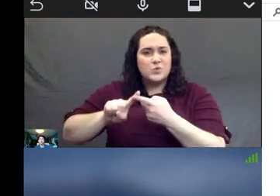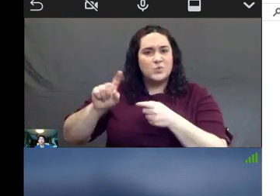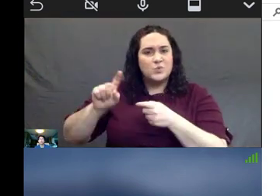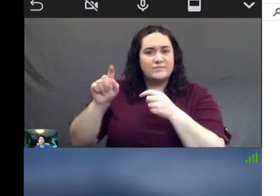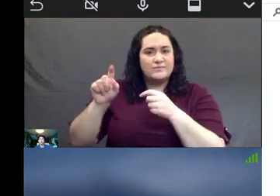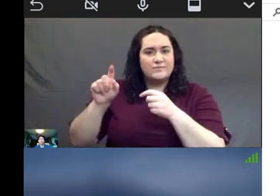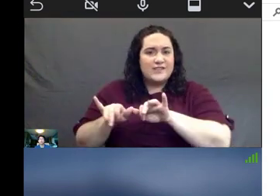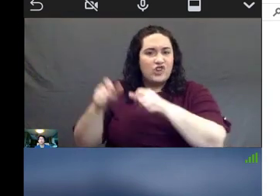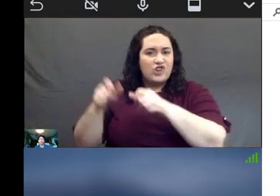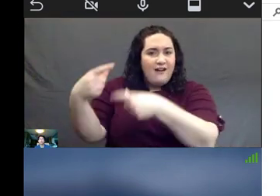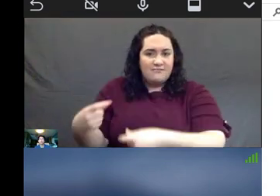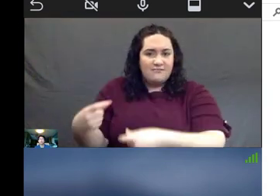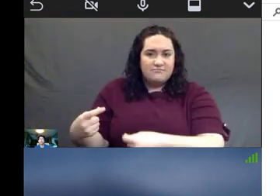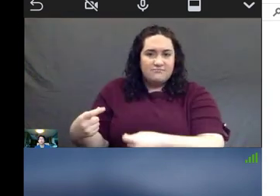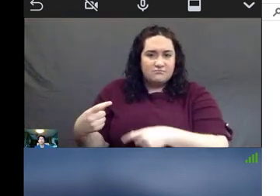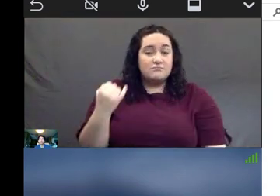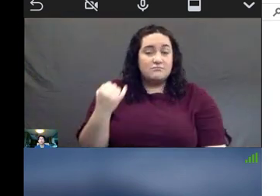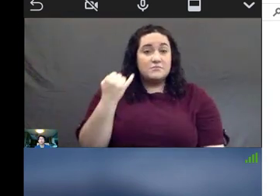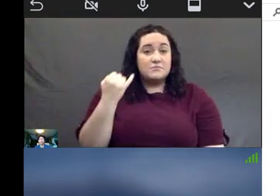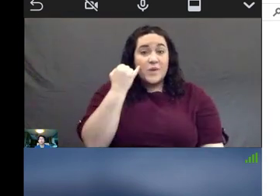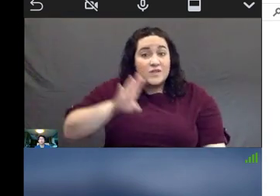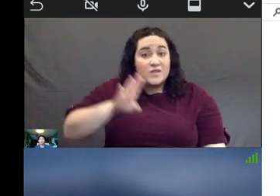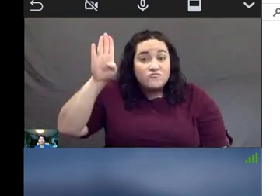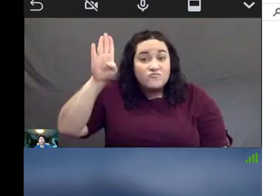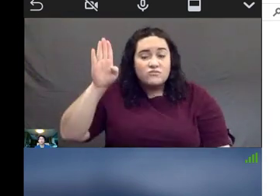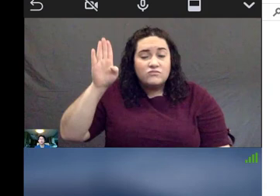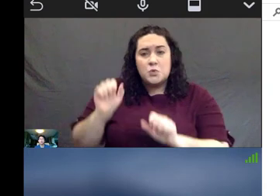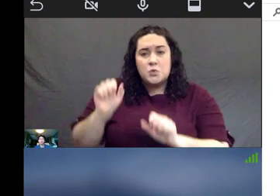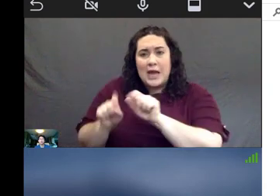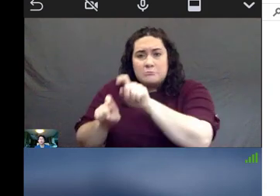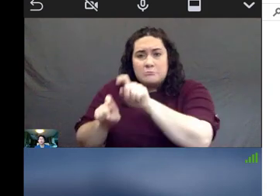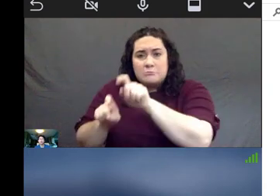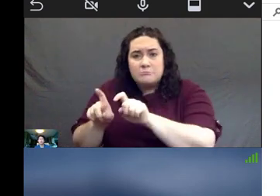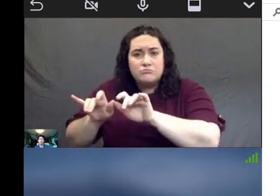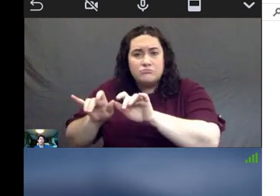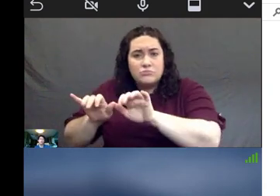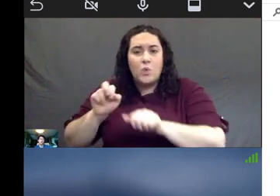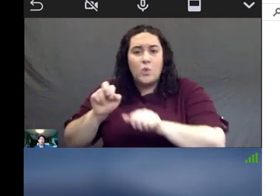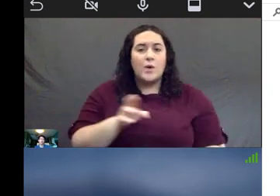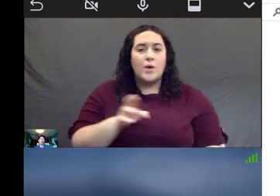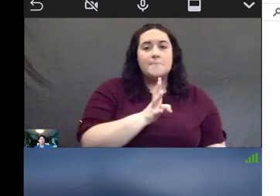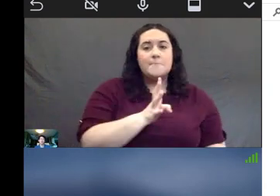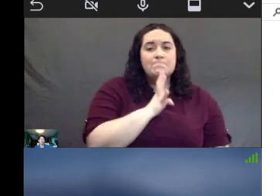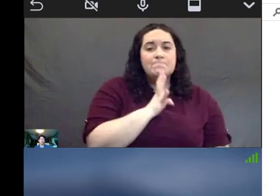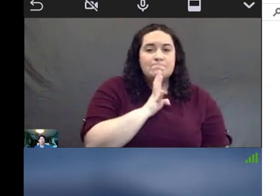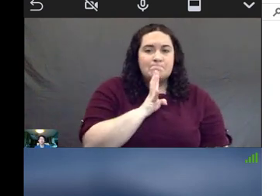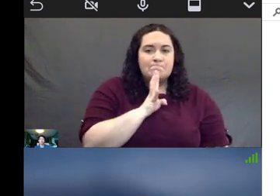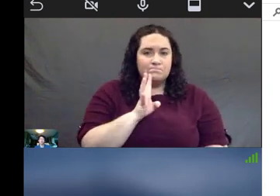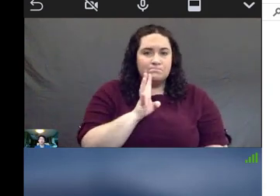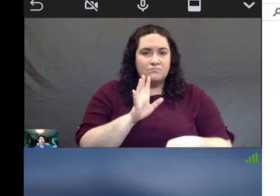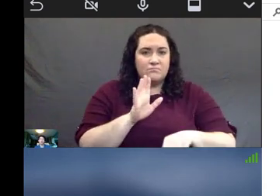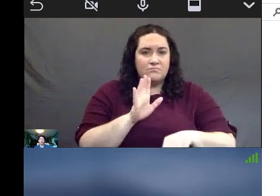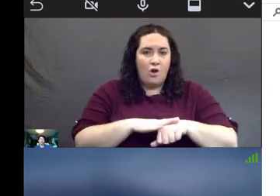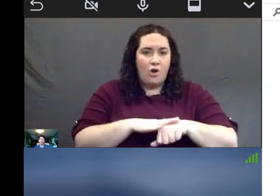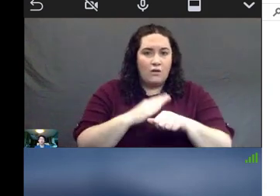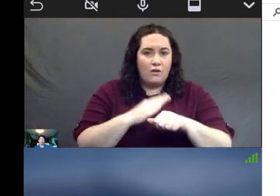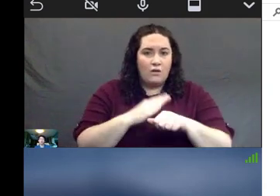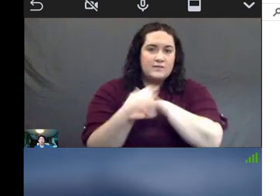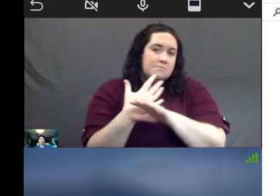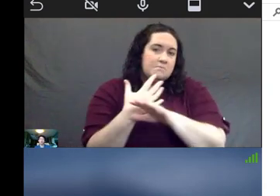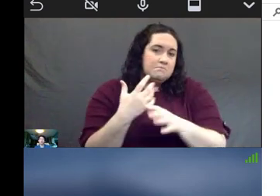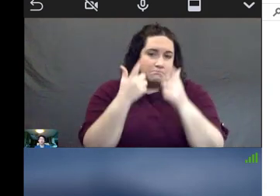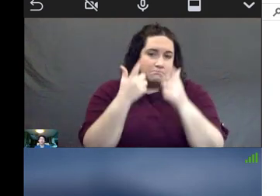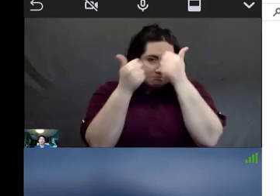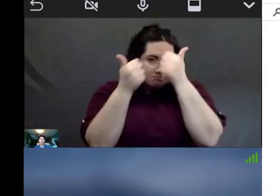free to type questions in there or to unmute your audio if you'd prefer to ask a question. So does anybody